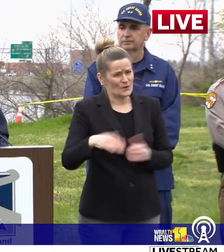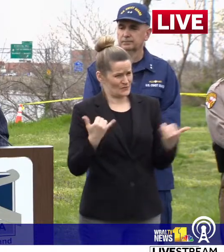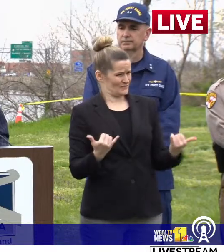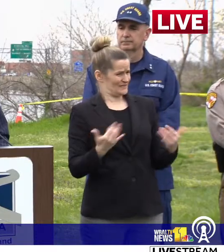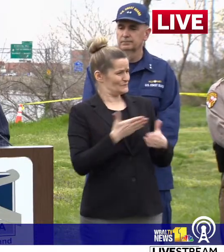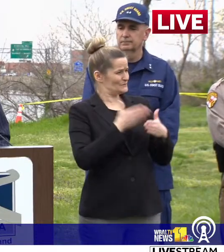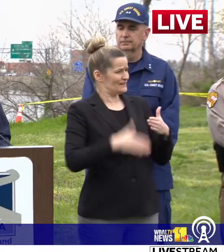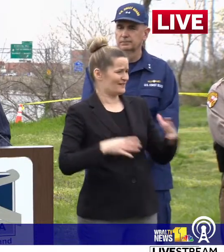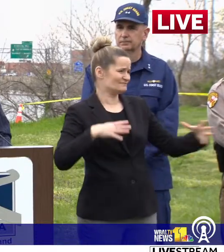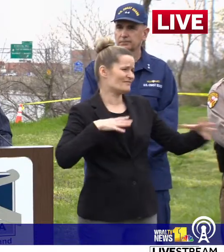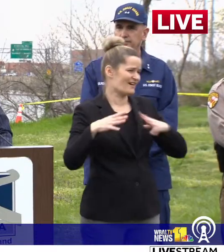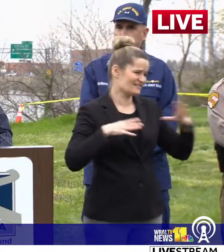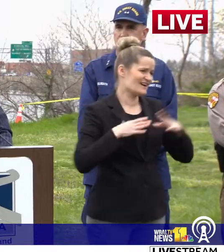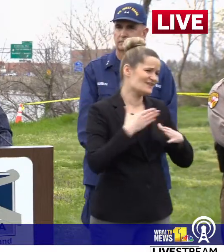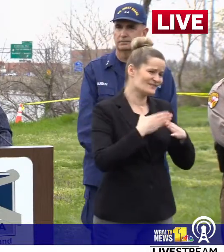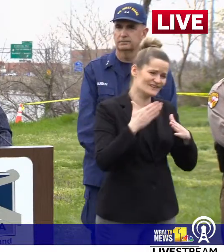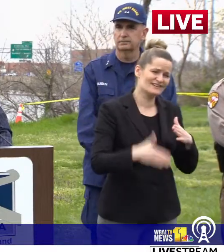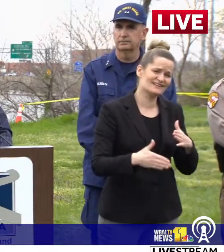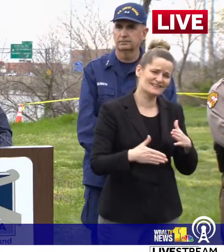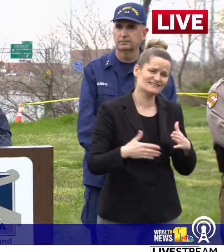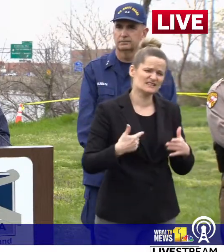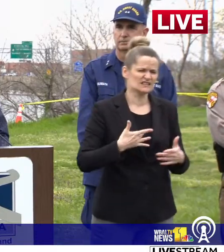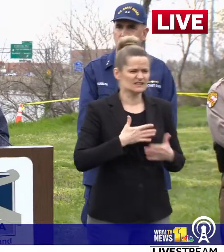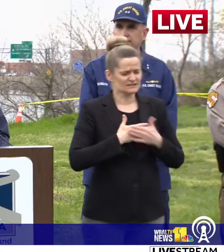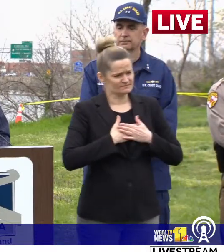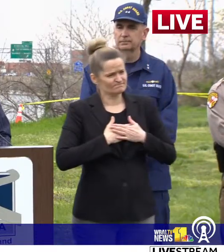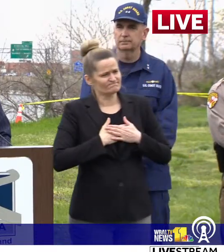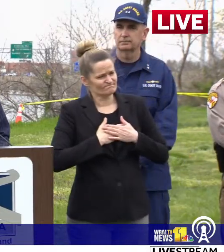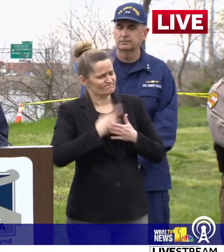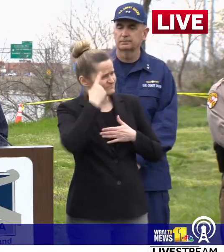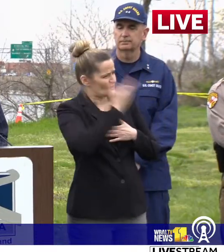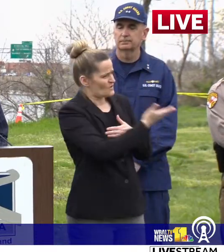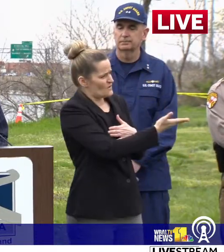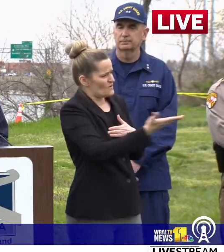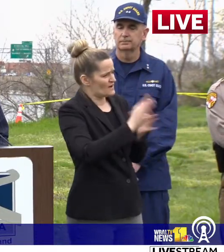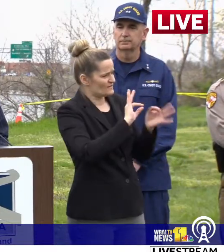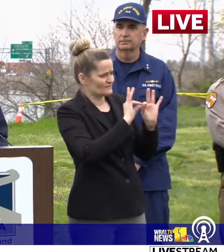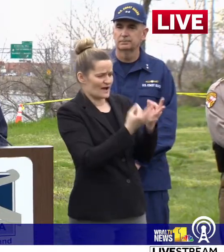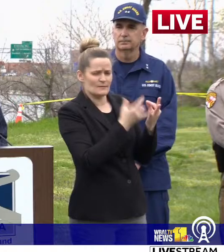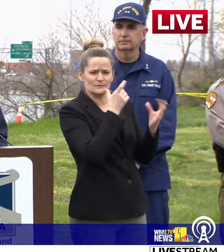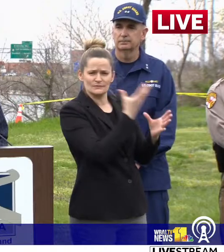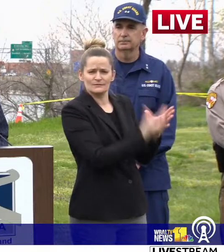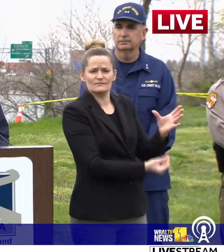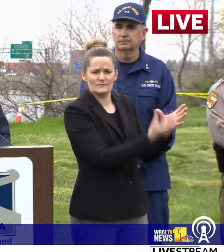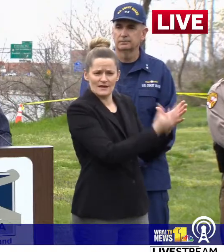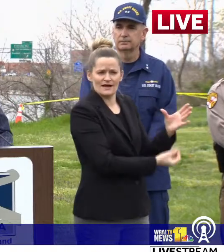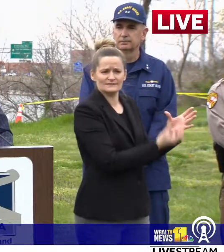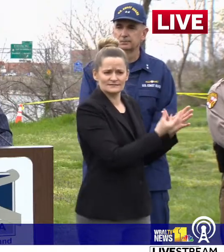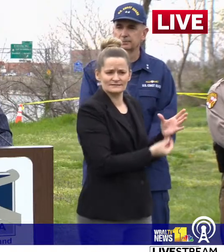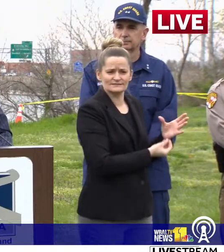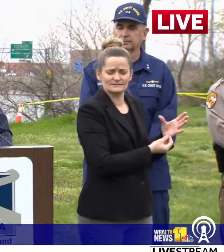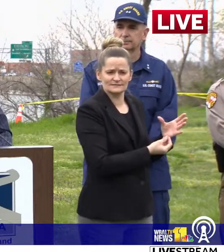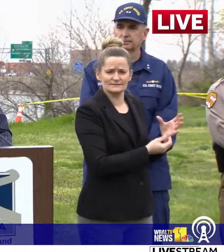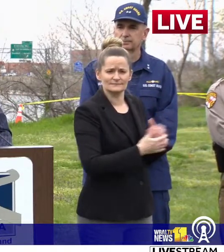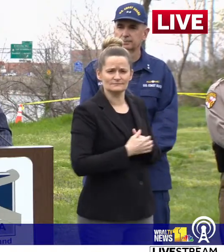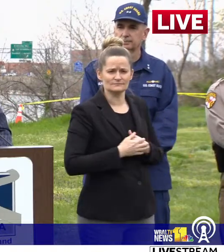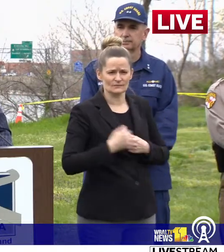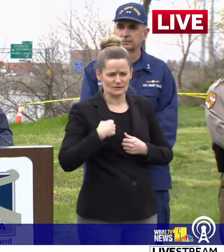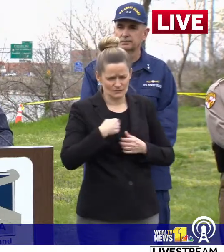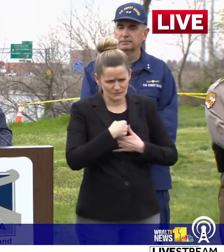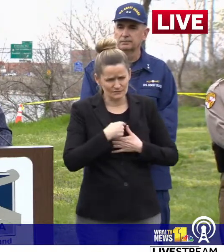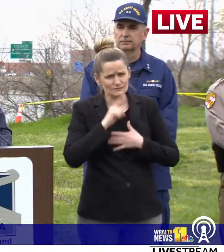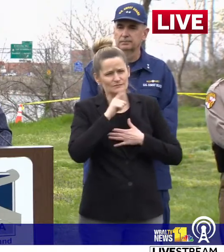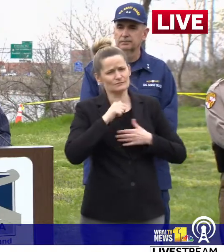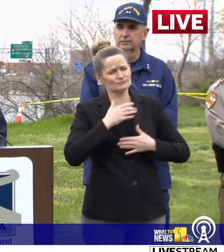my thoughts, our thoughts, the department's thoughts continue to be with the families of the contractors we lost. I appreciate the quick action of the first